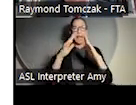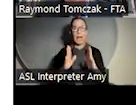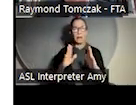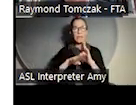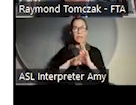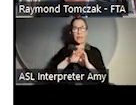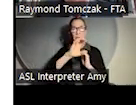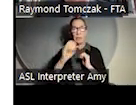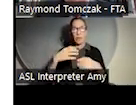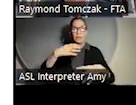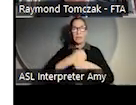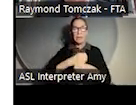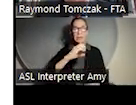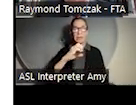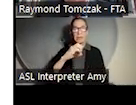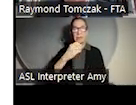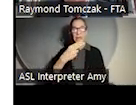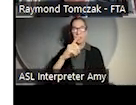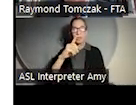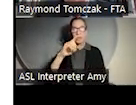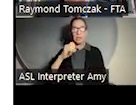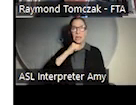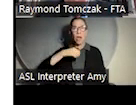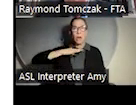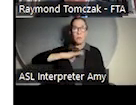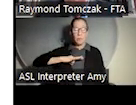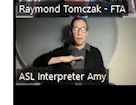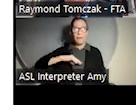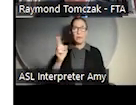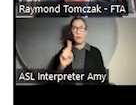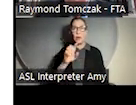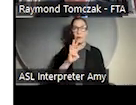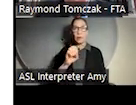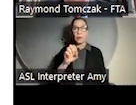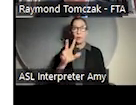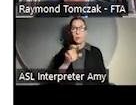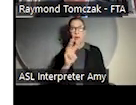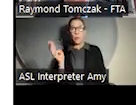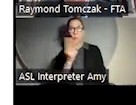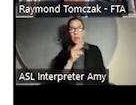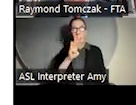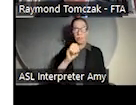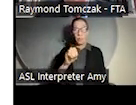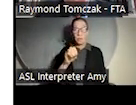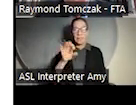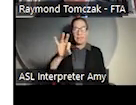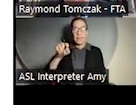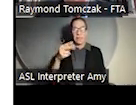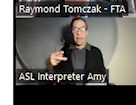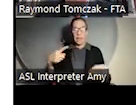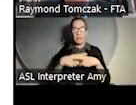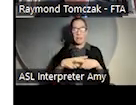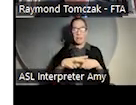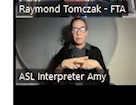CHDC. We're a nonprofit affordable housing organization headquartered at 403 West 40th Street at 9th Avenue in 7